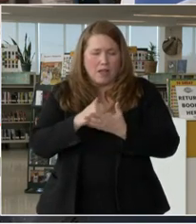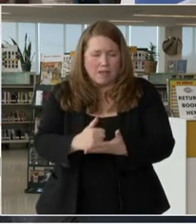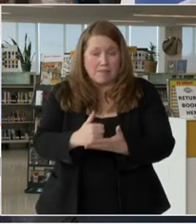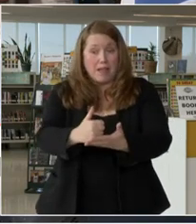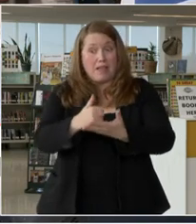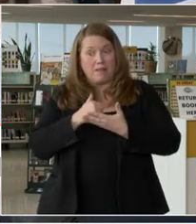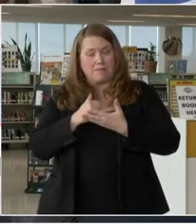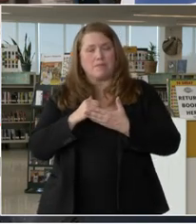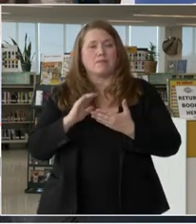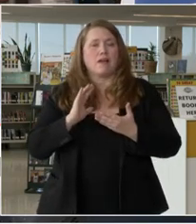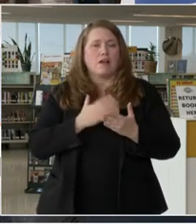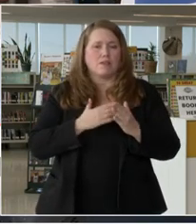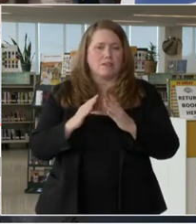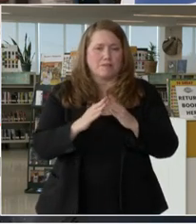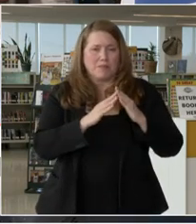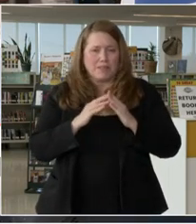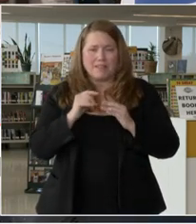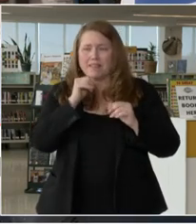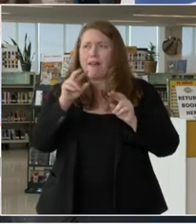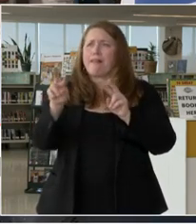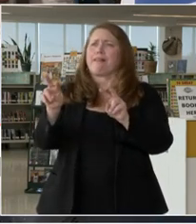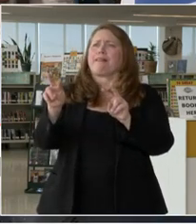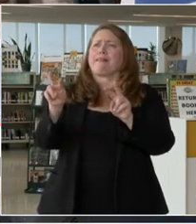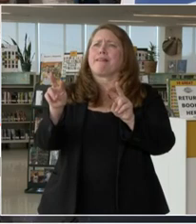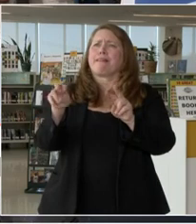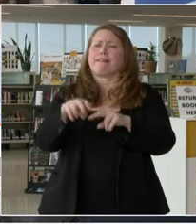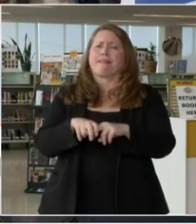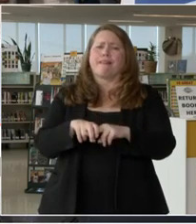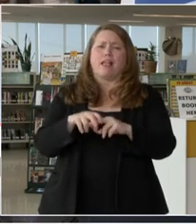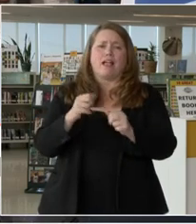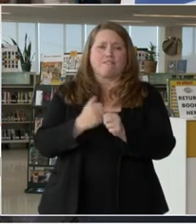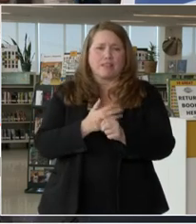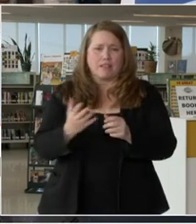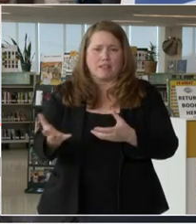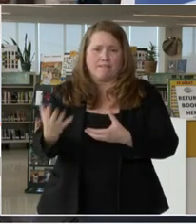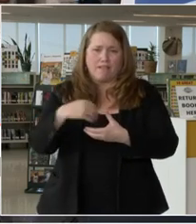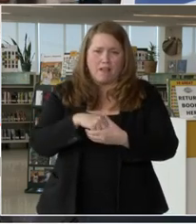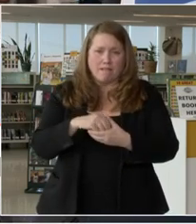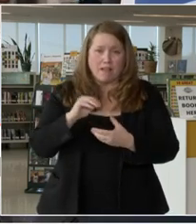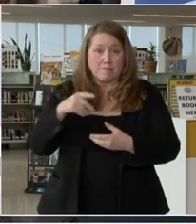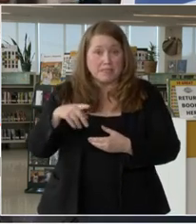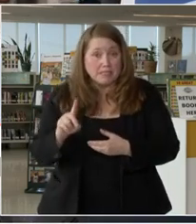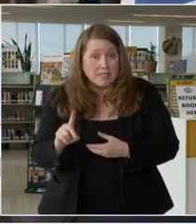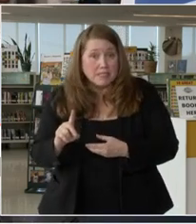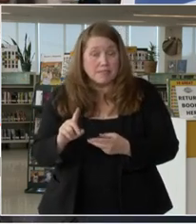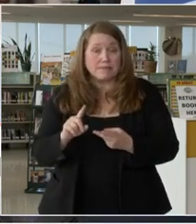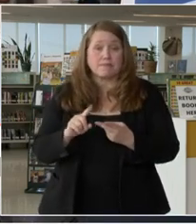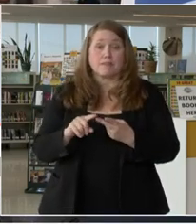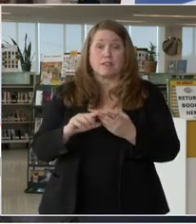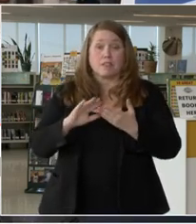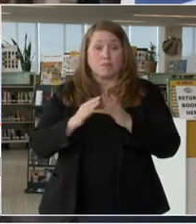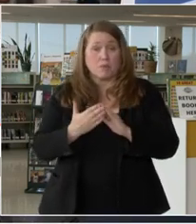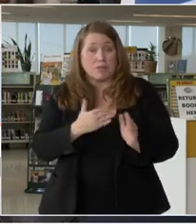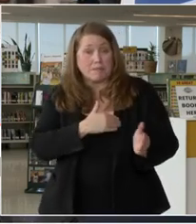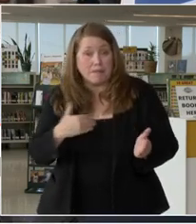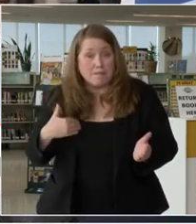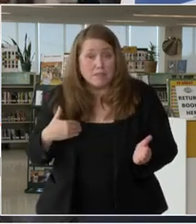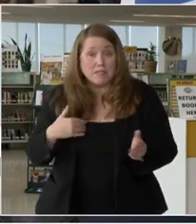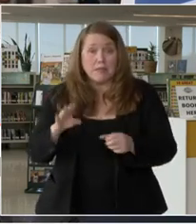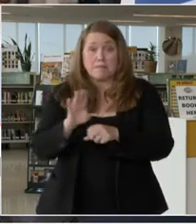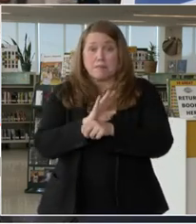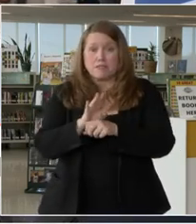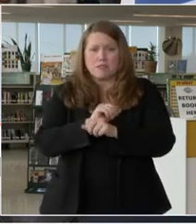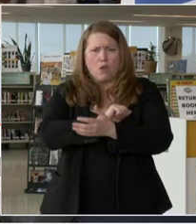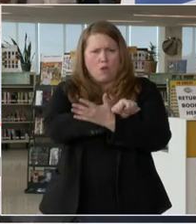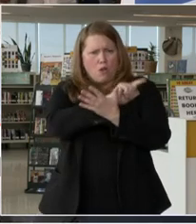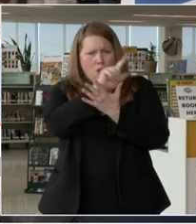fighting crime is not a spectator sport. It's not that. It's everybody being involved. It's the Metropolitan Police Department, it's community members, it's businesses, it's all